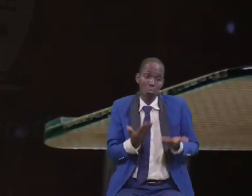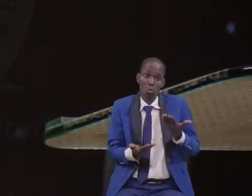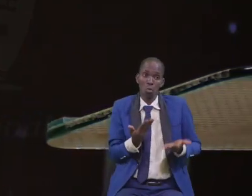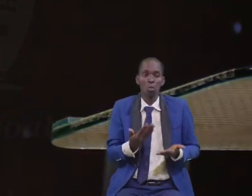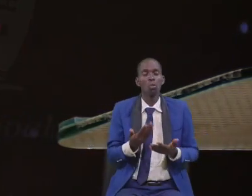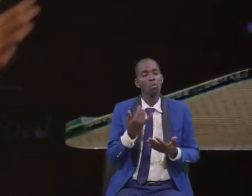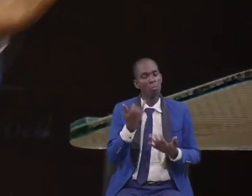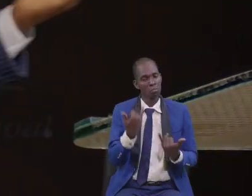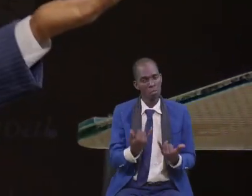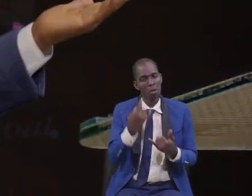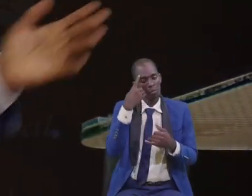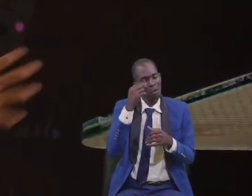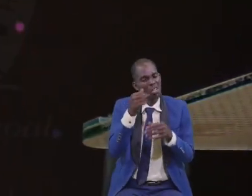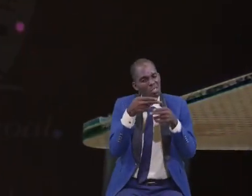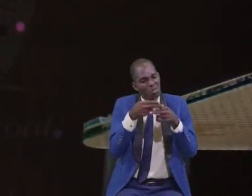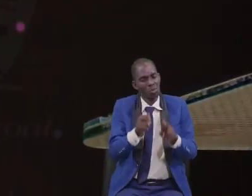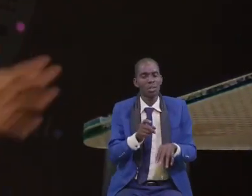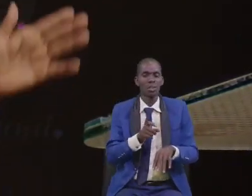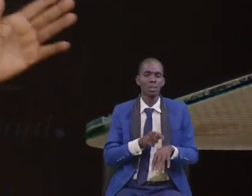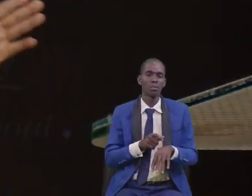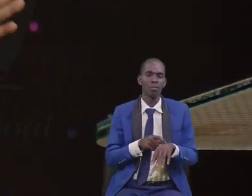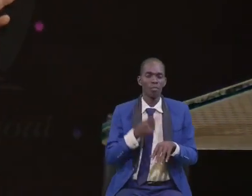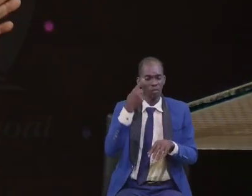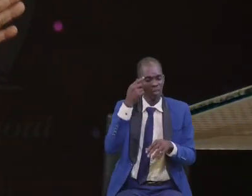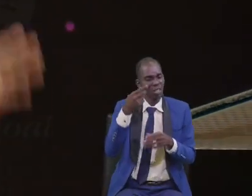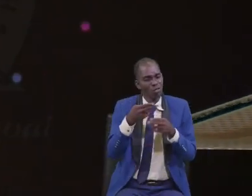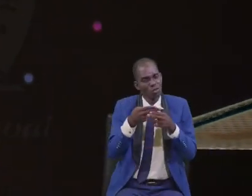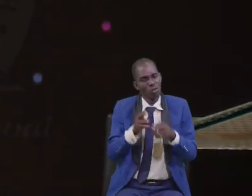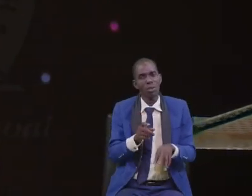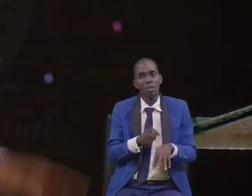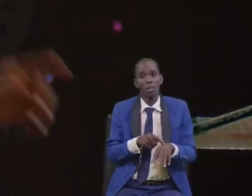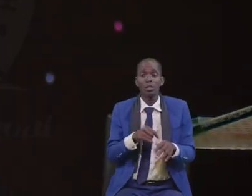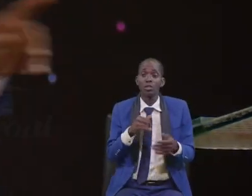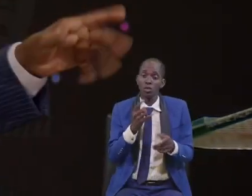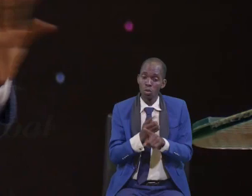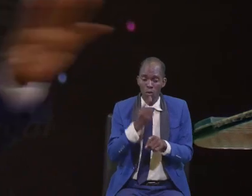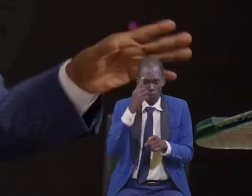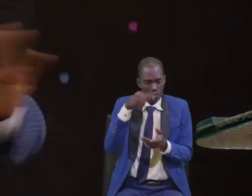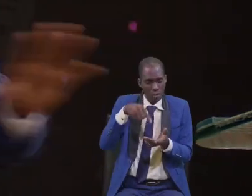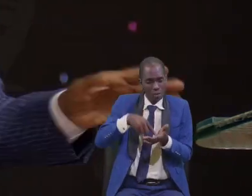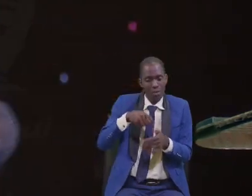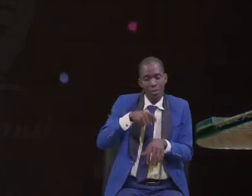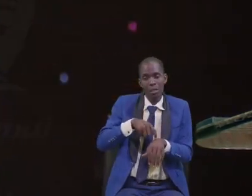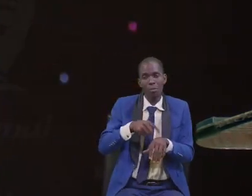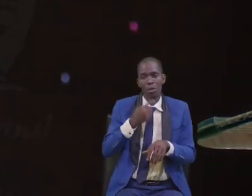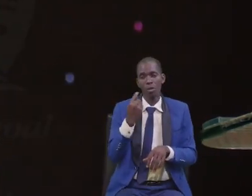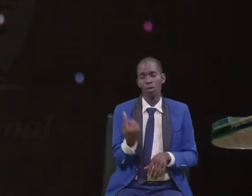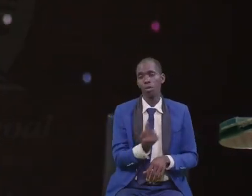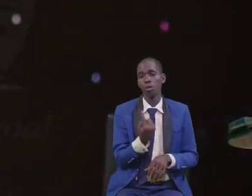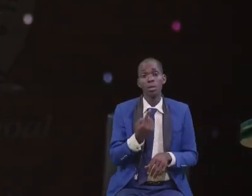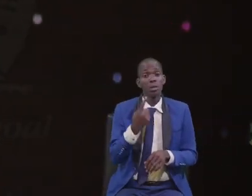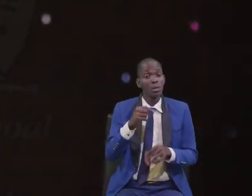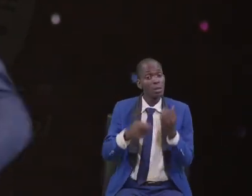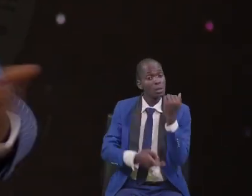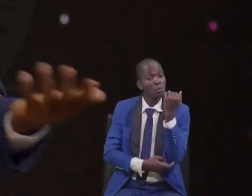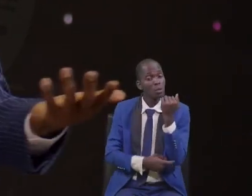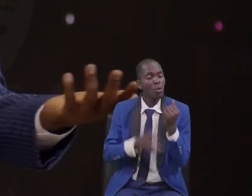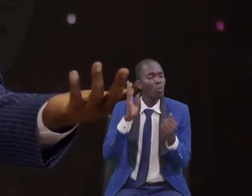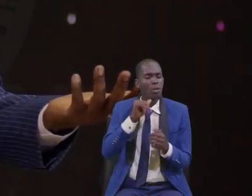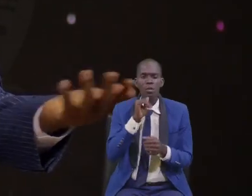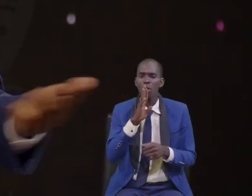a season. It's all for a season. It's all for this period. The temptation will not be forever.